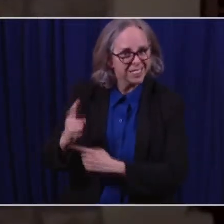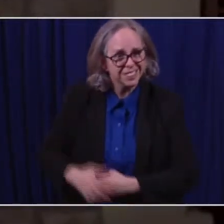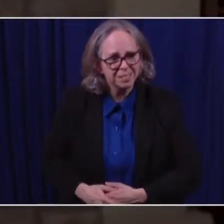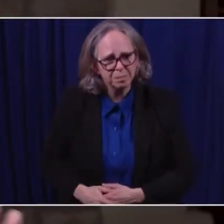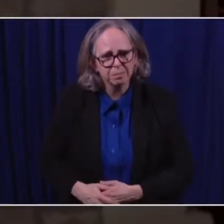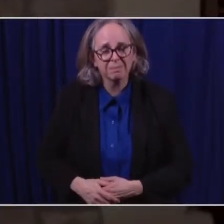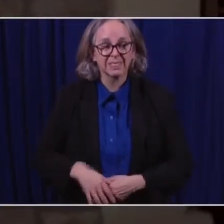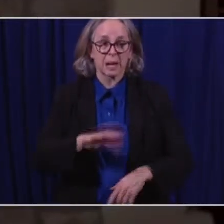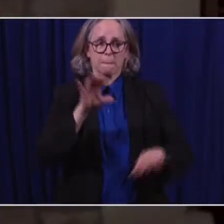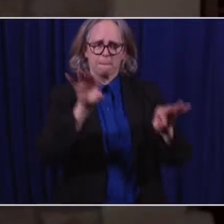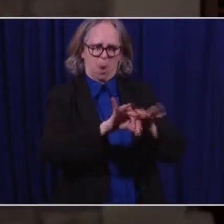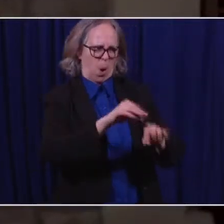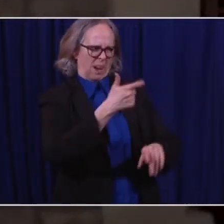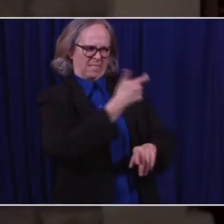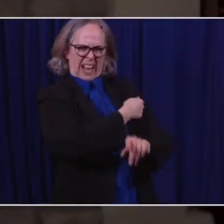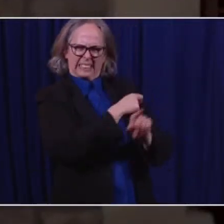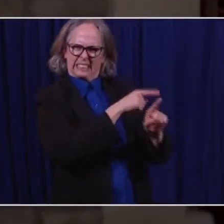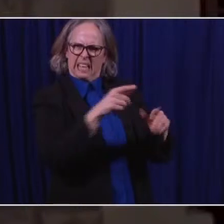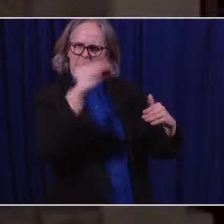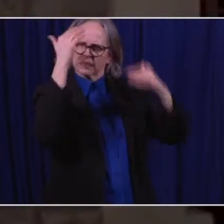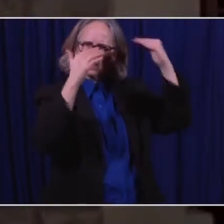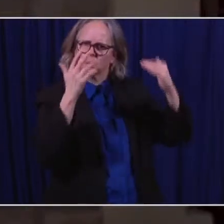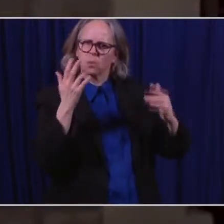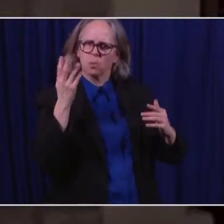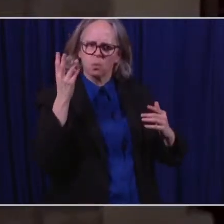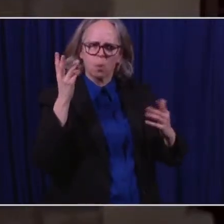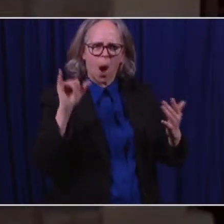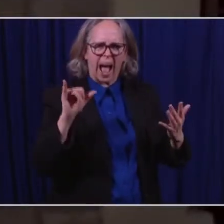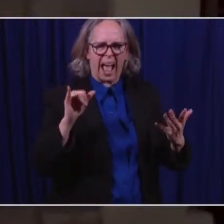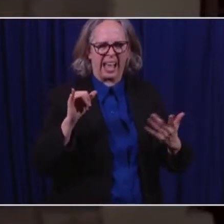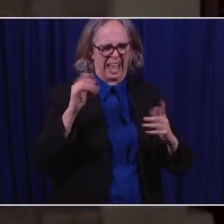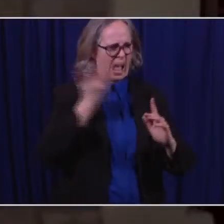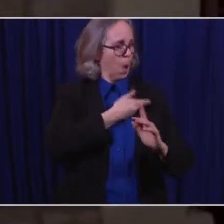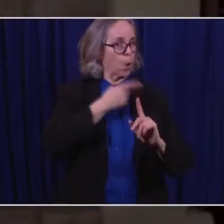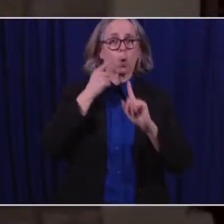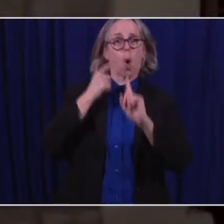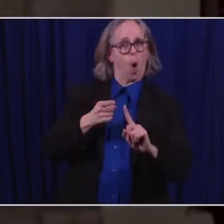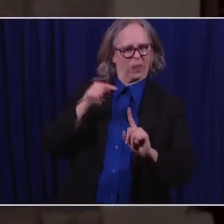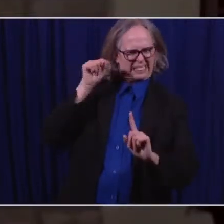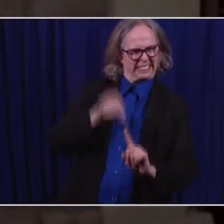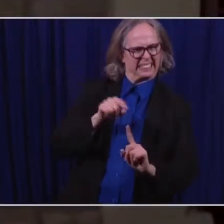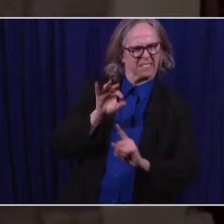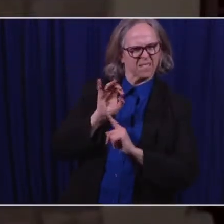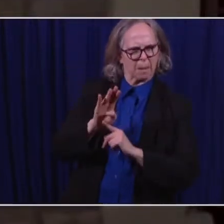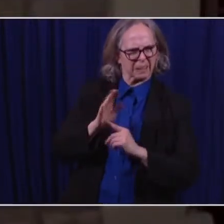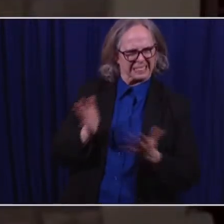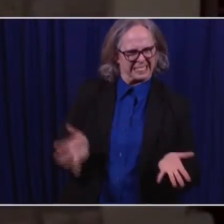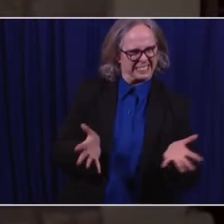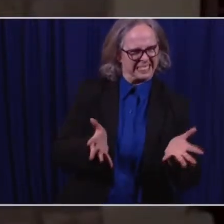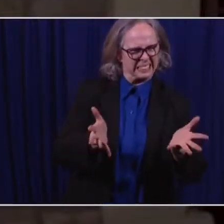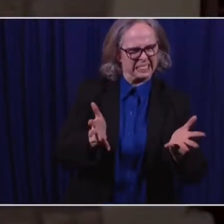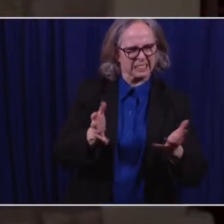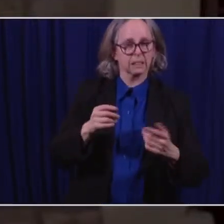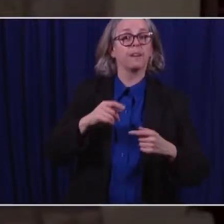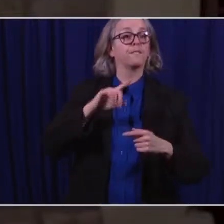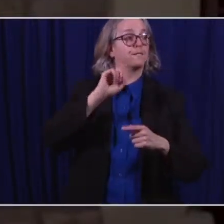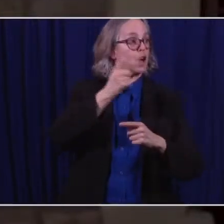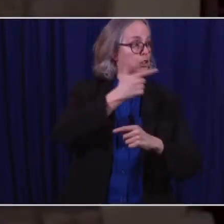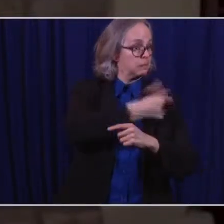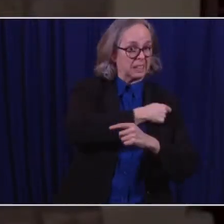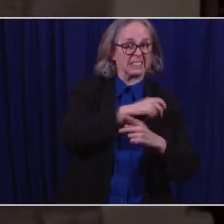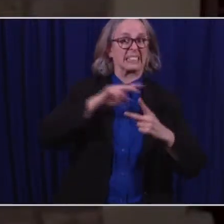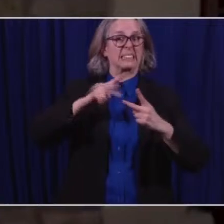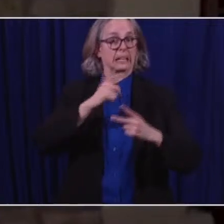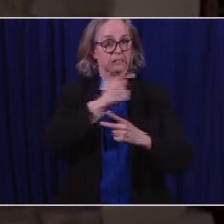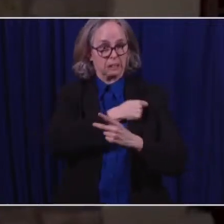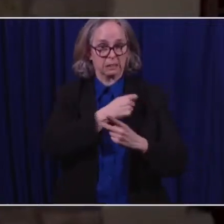Some people will get their second dose in February. And I'll leave it to Dr. Vanderhoff, but he can kind of tell you what one